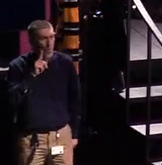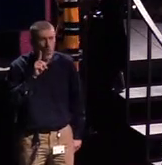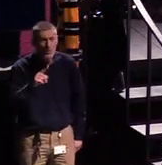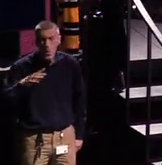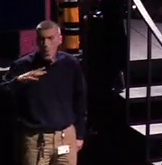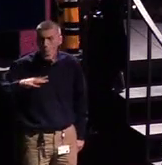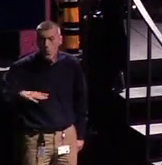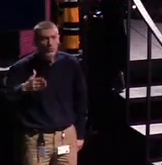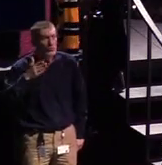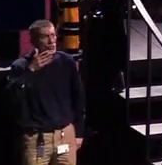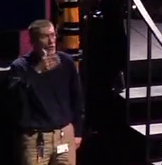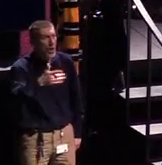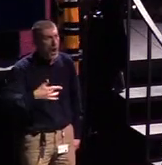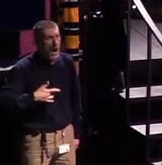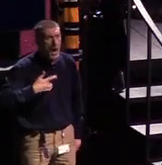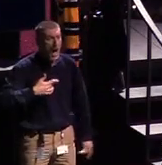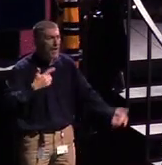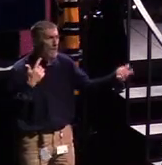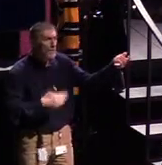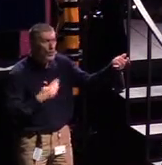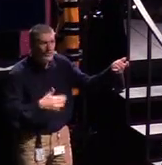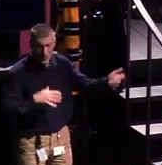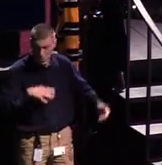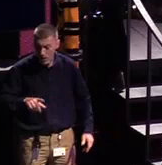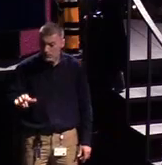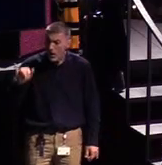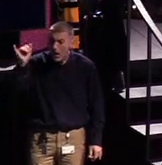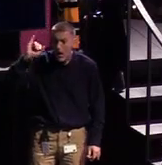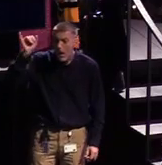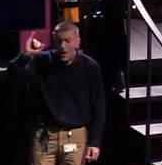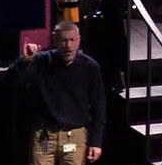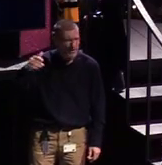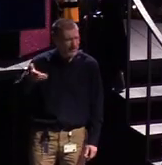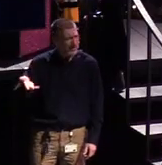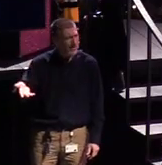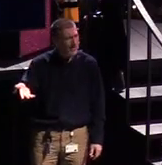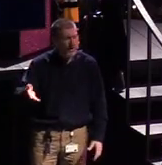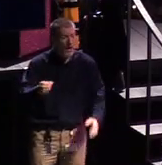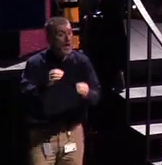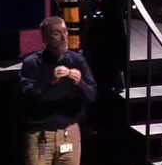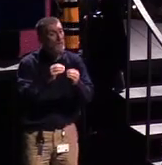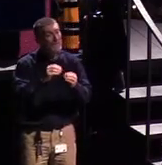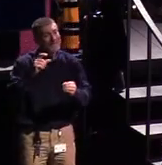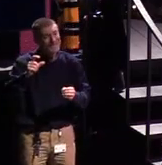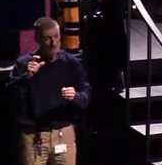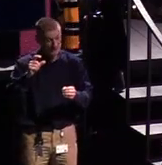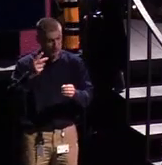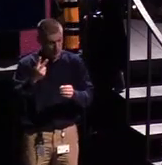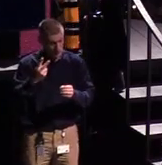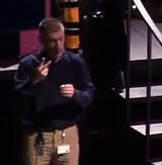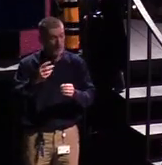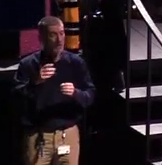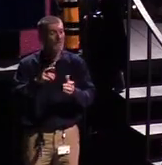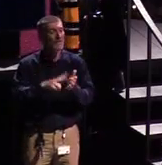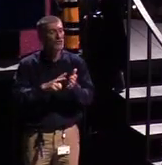to a live music event at all biscuit on BBC Two's victoria derbyshire program